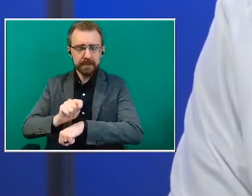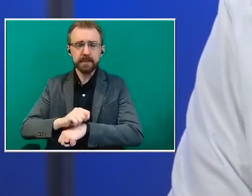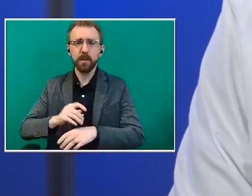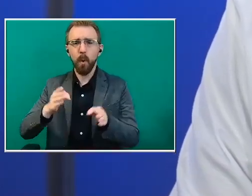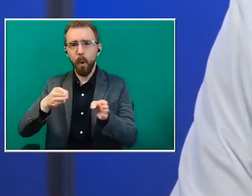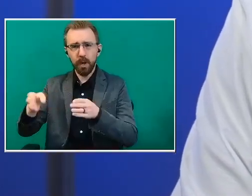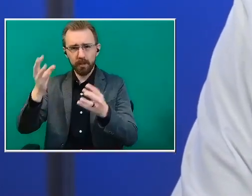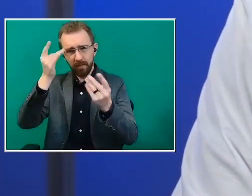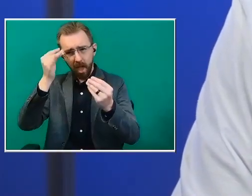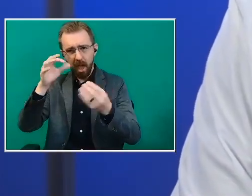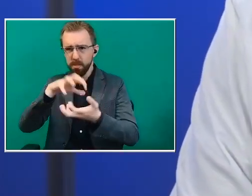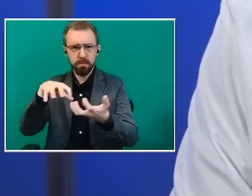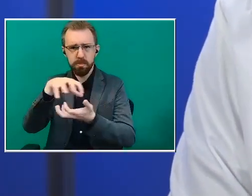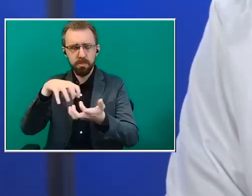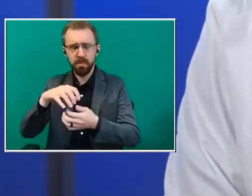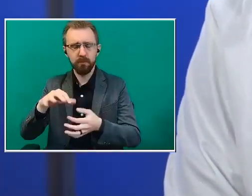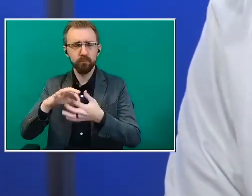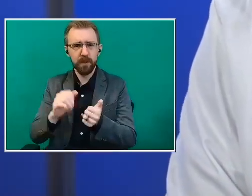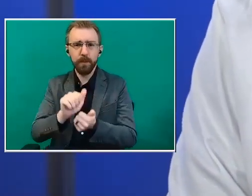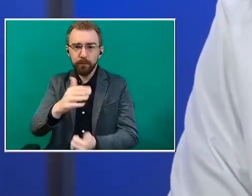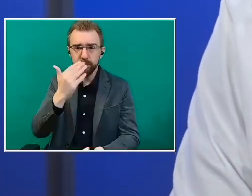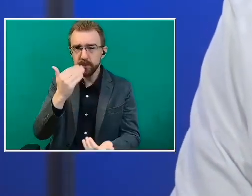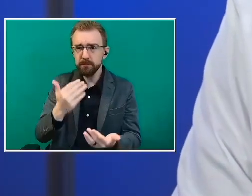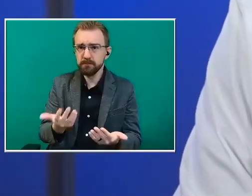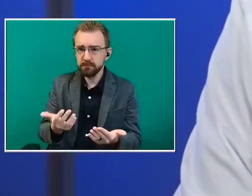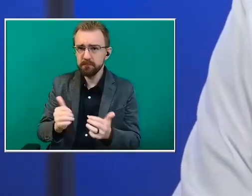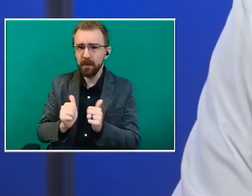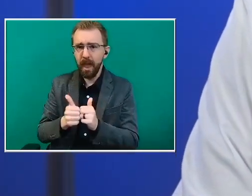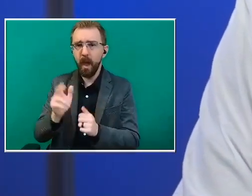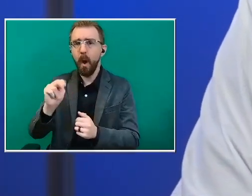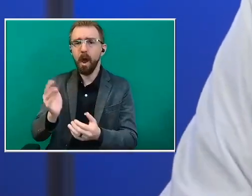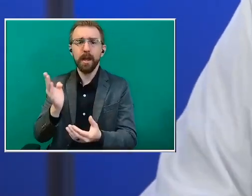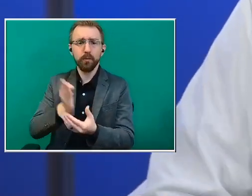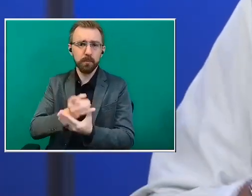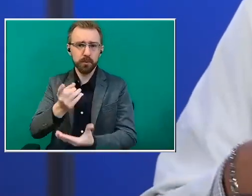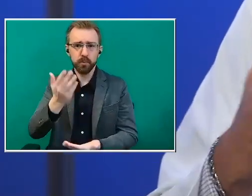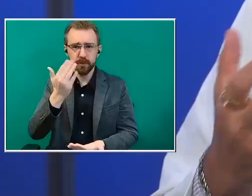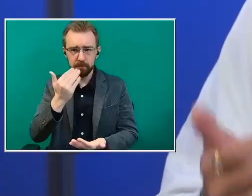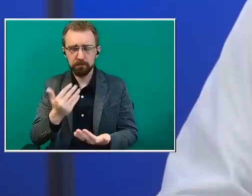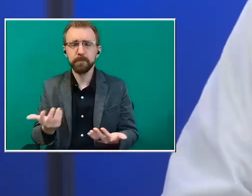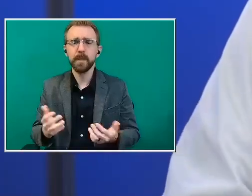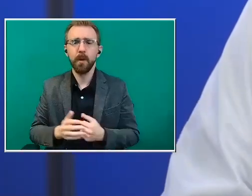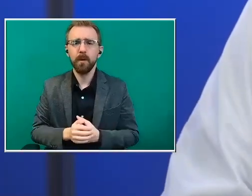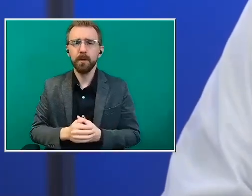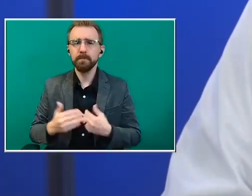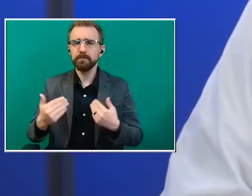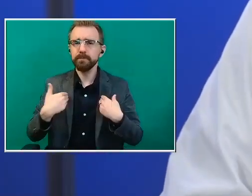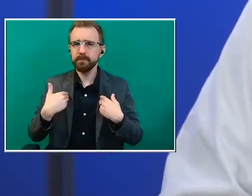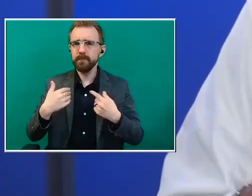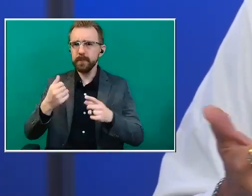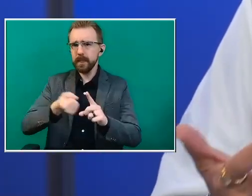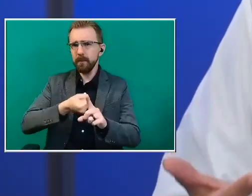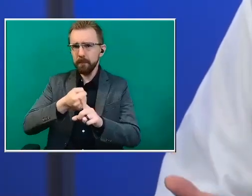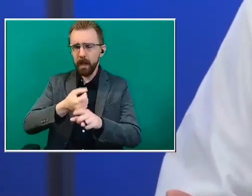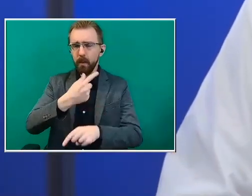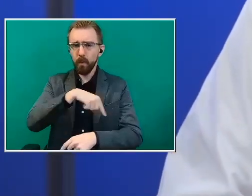how deep you slept and how uninterrupted you slept. So, you know, it has an impact on quality of life because of